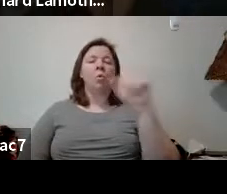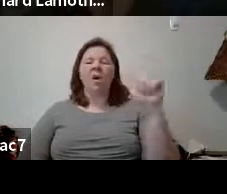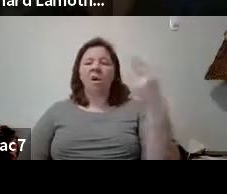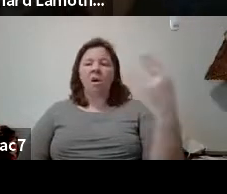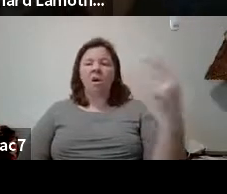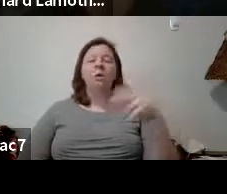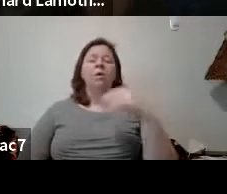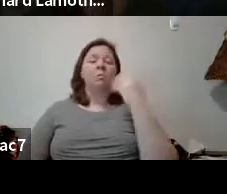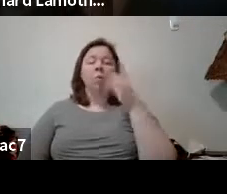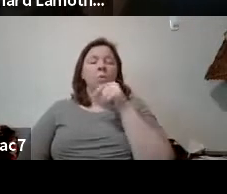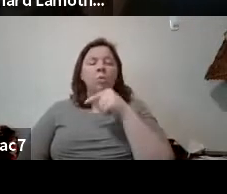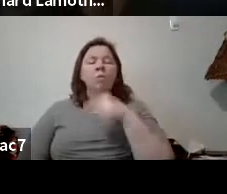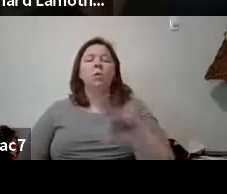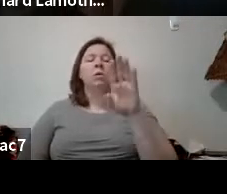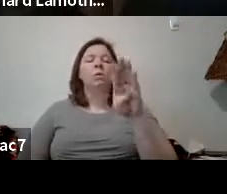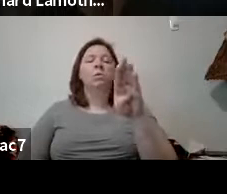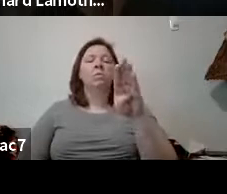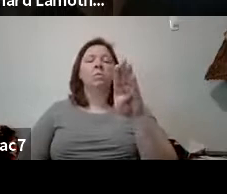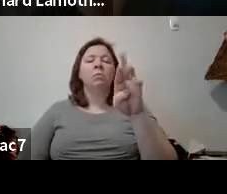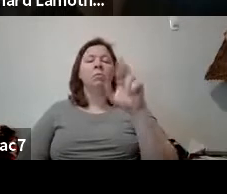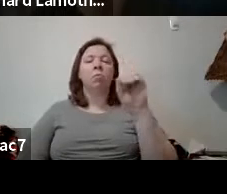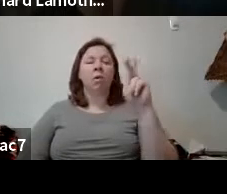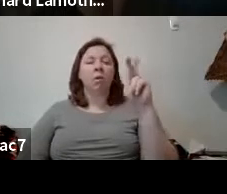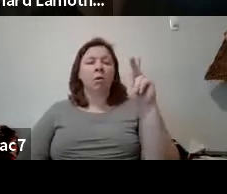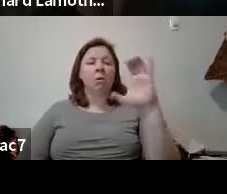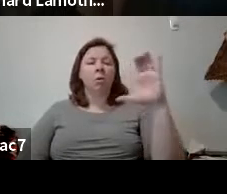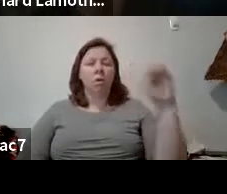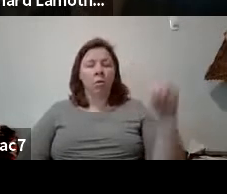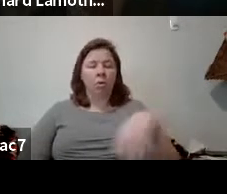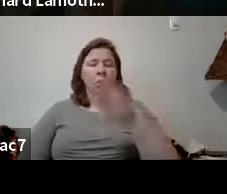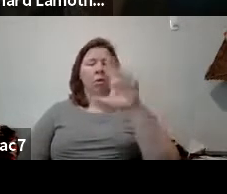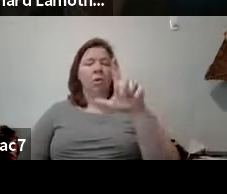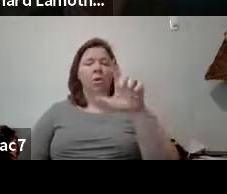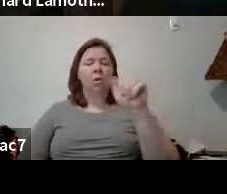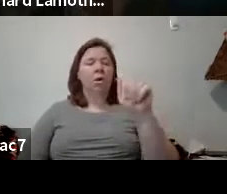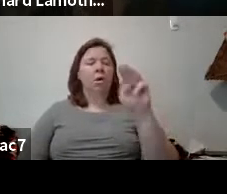welcome to you. Lorenzo Mina, Armadine,